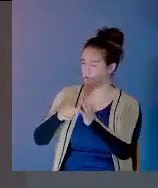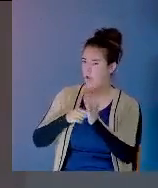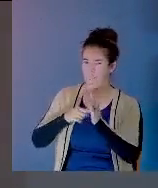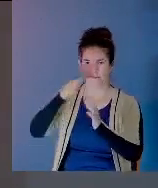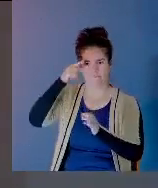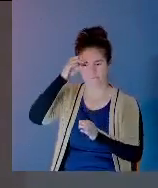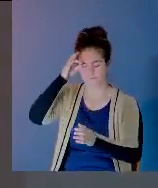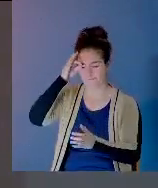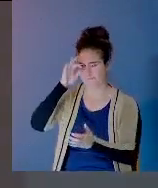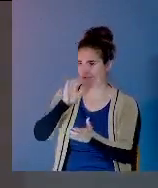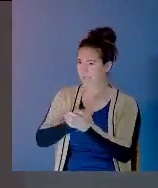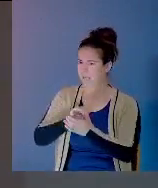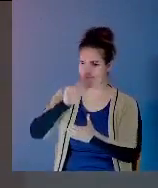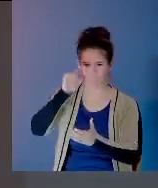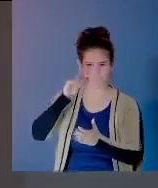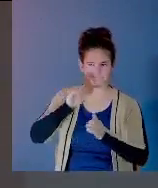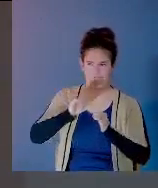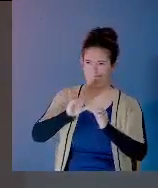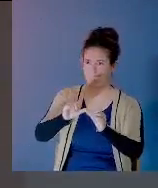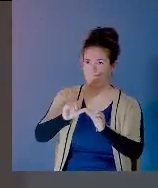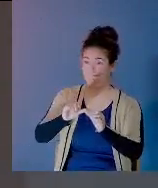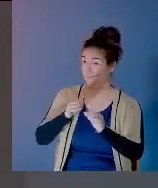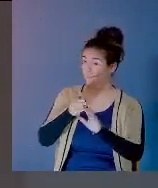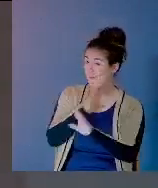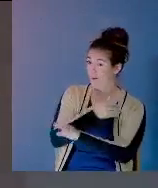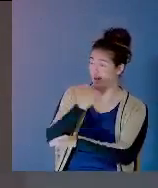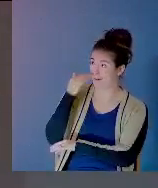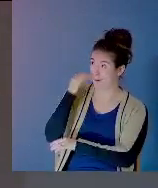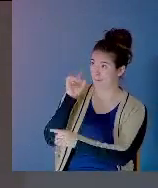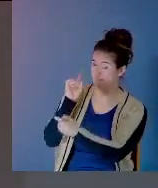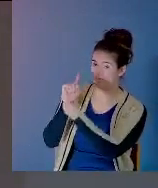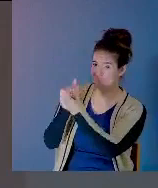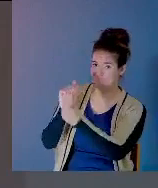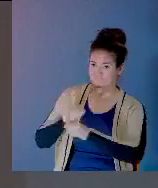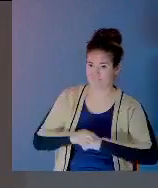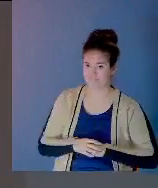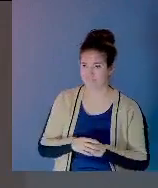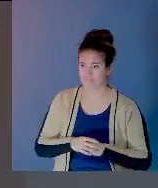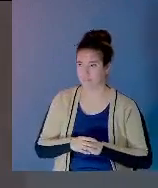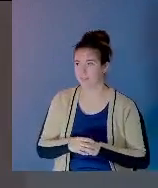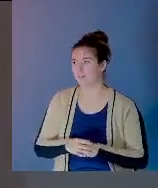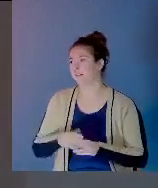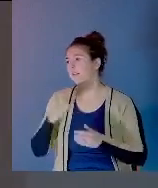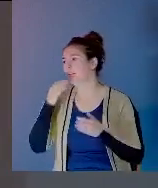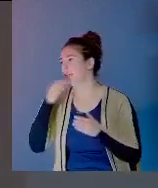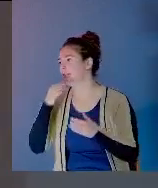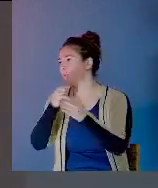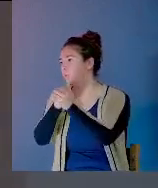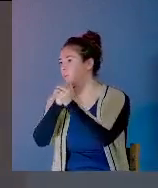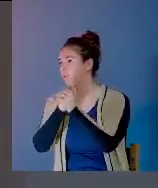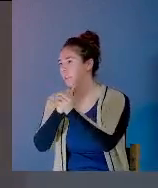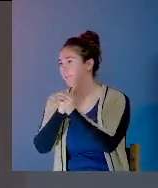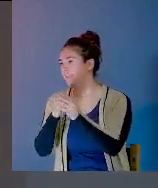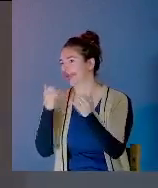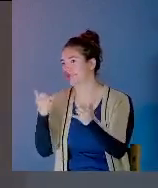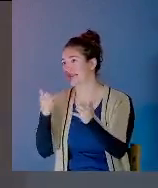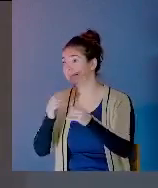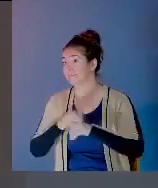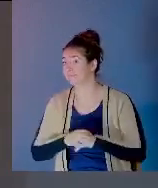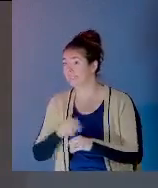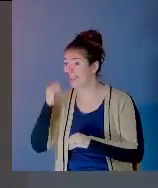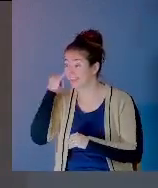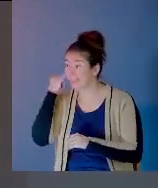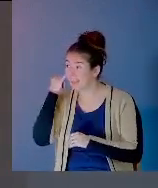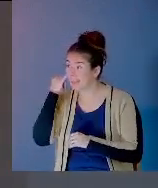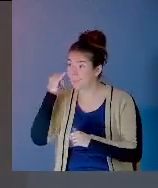him. I want to welcome you to Ascent Bible Church. Thank you for worshiping with us today. If this is your first time here, you should